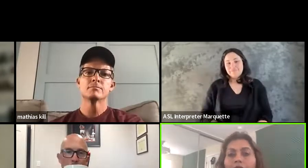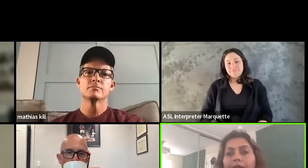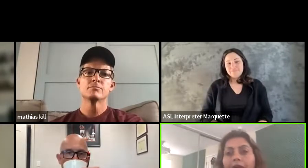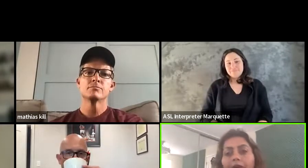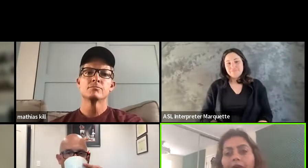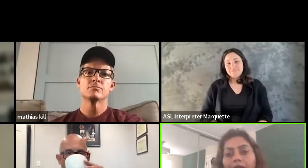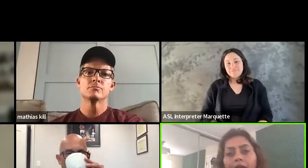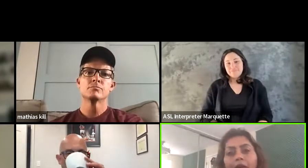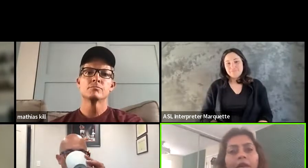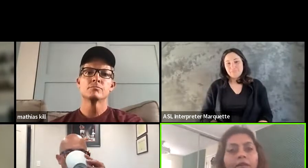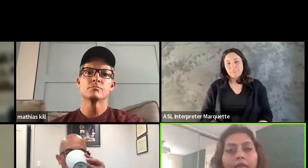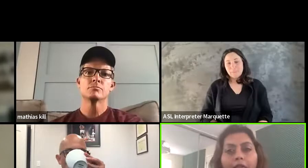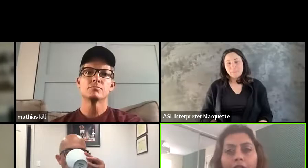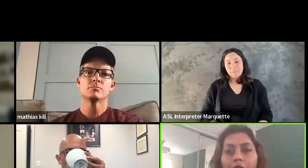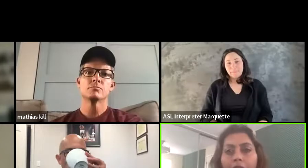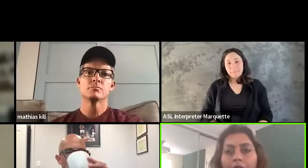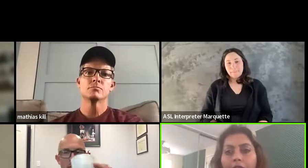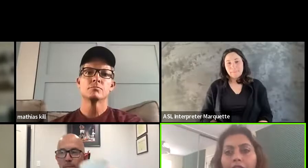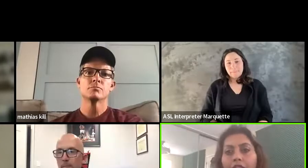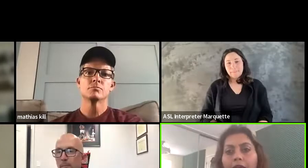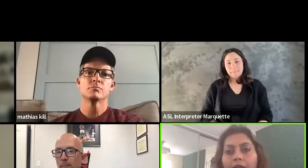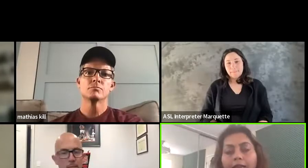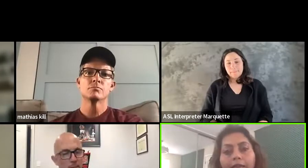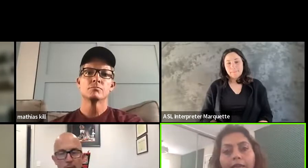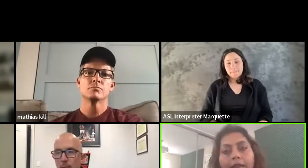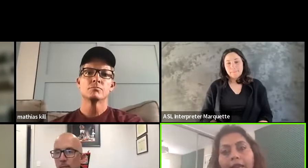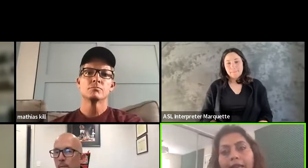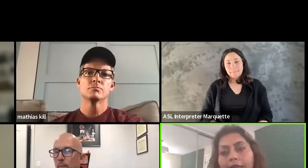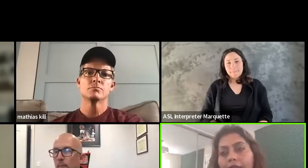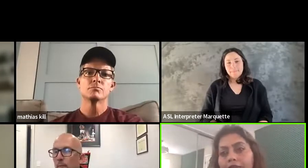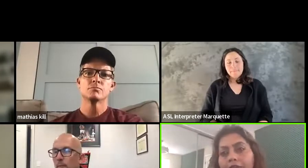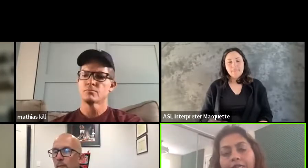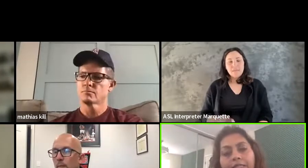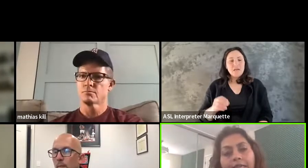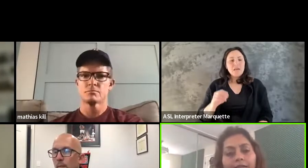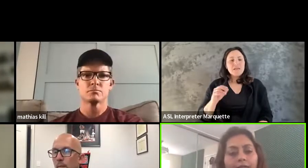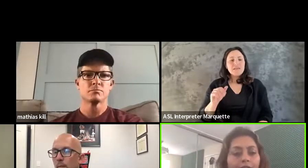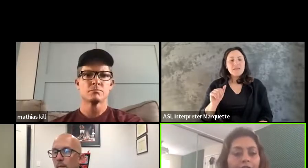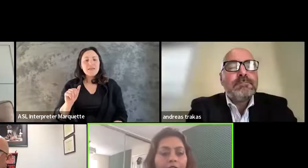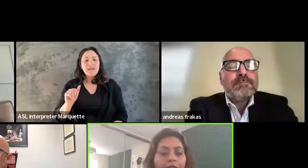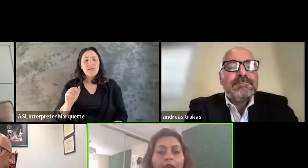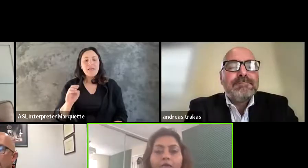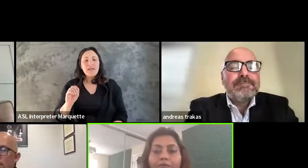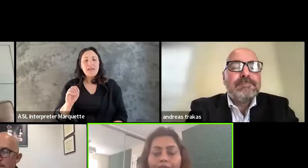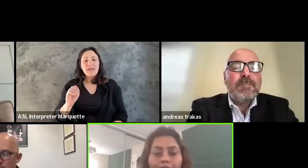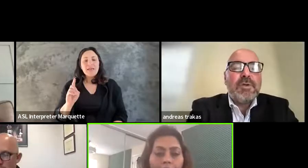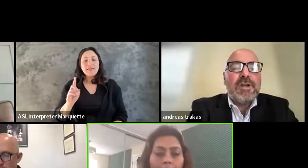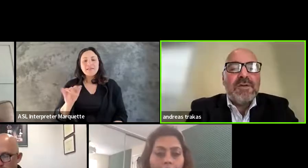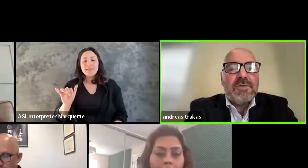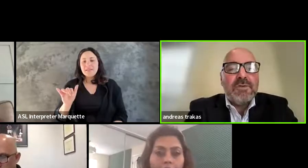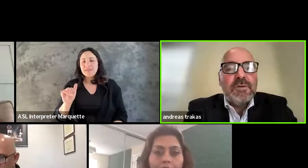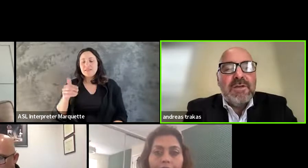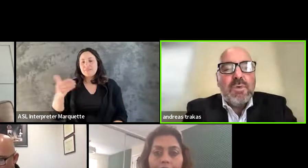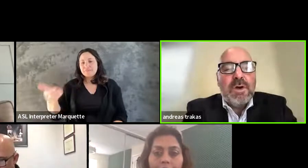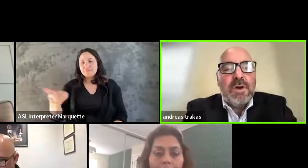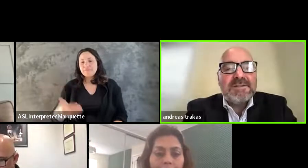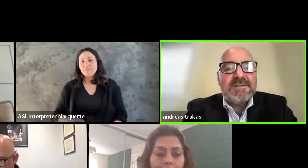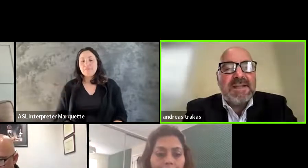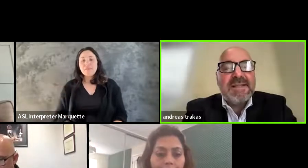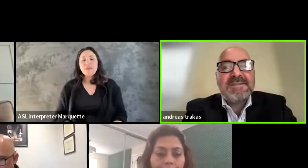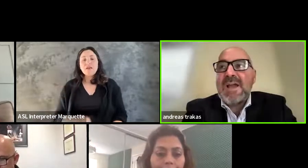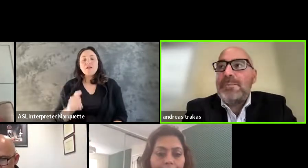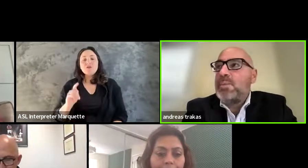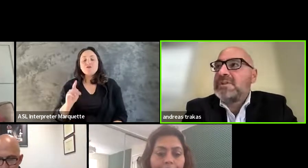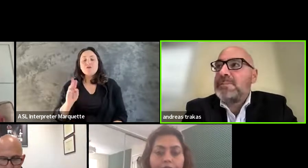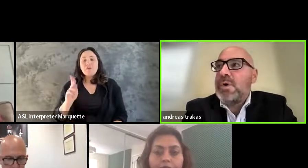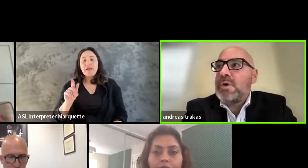And Thank I you, will, Greta. yep, I'll pass it Thank you over so to much. Andy. I think Andy Truckers can start now. Good afternoon, everyone. Since